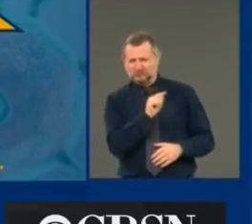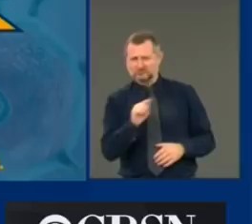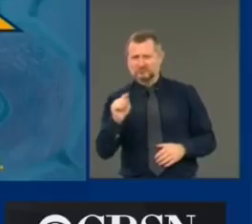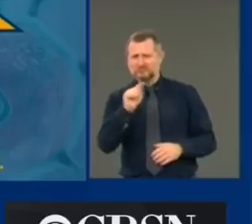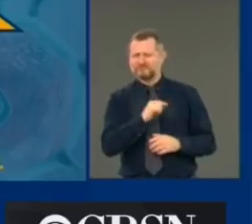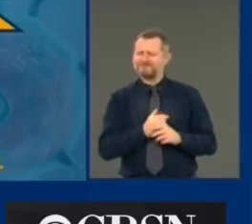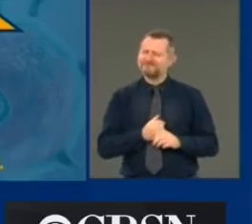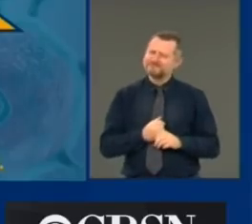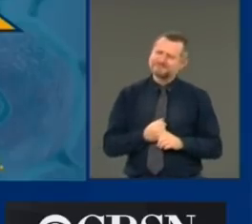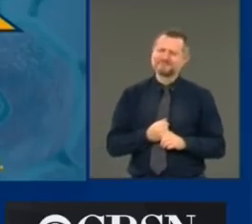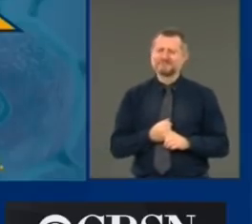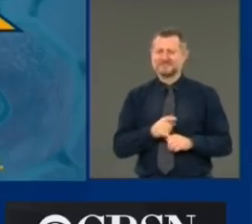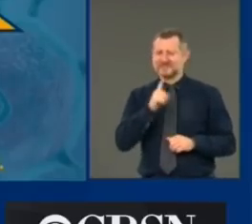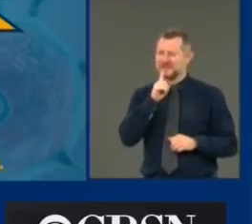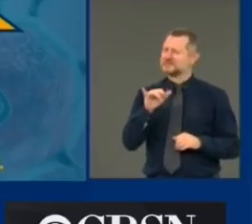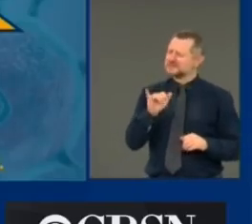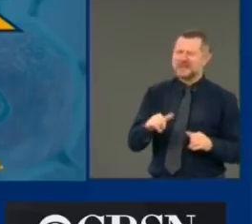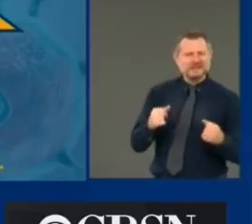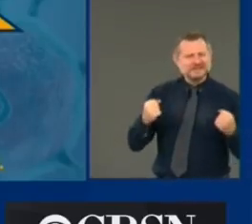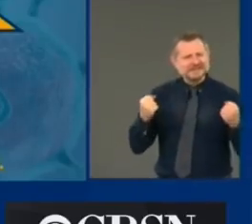This is a frightening time.